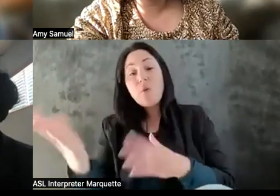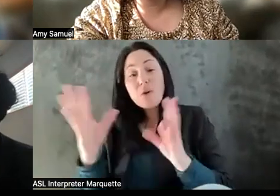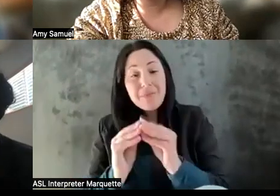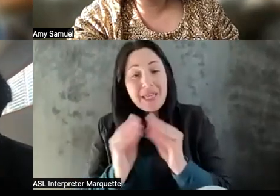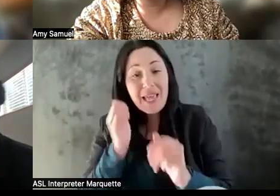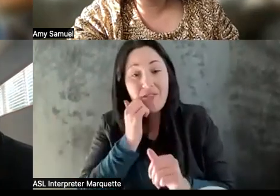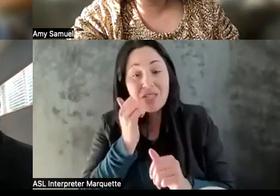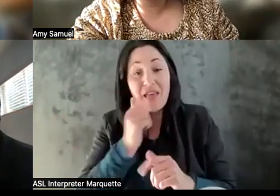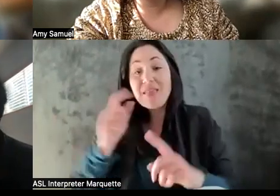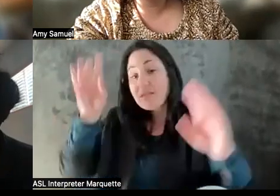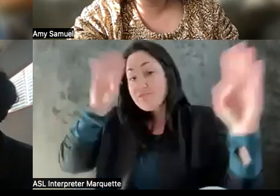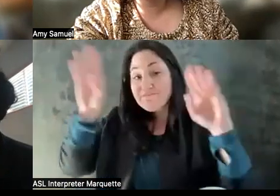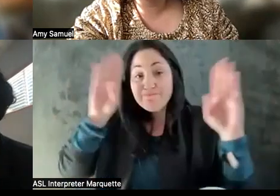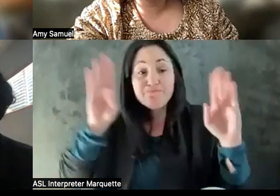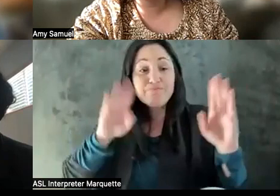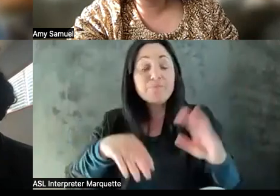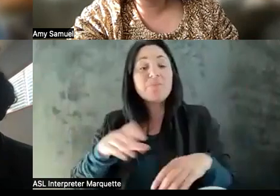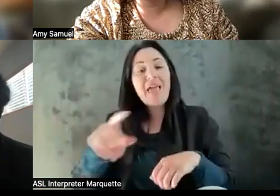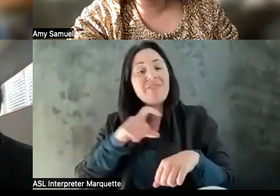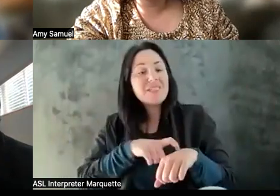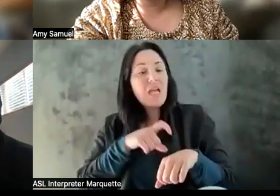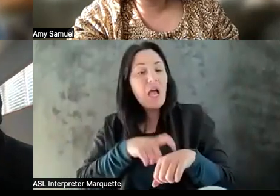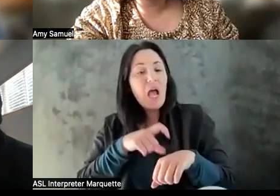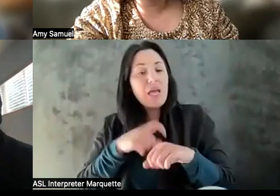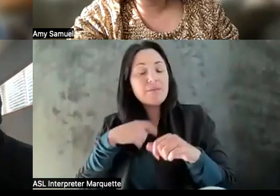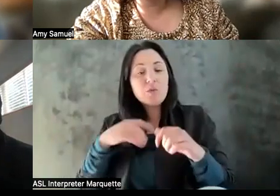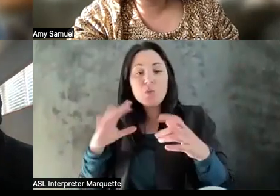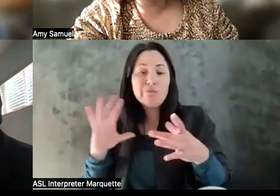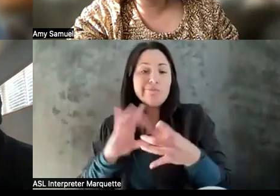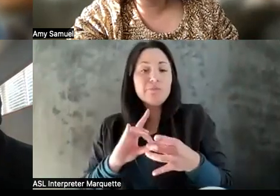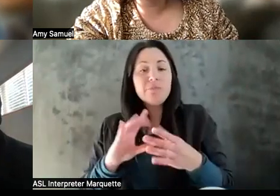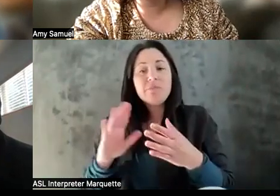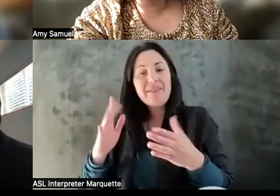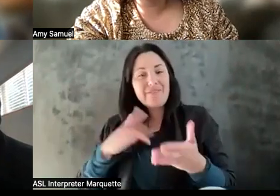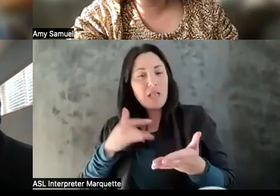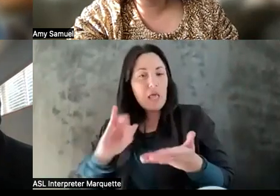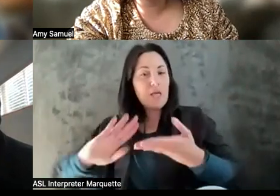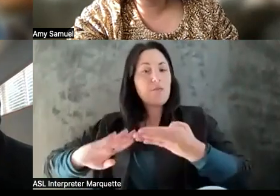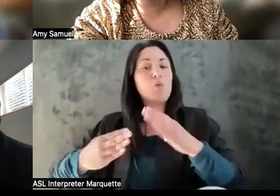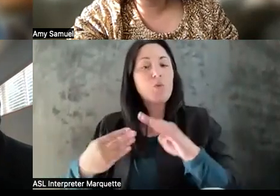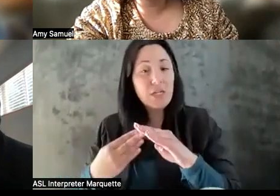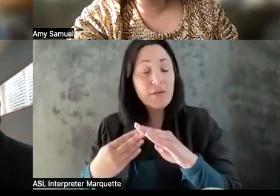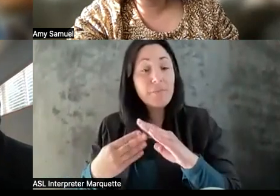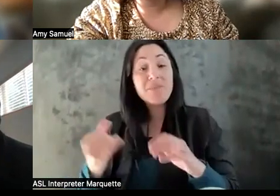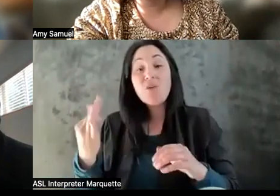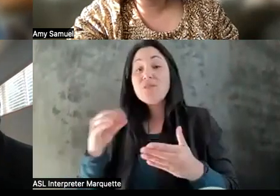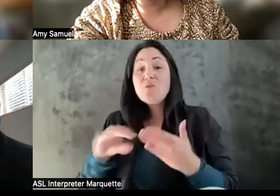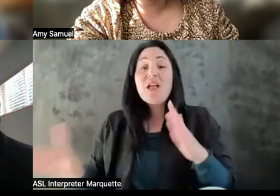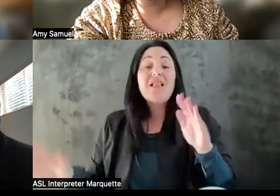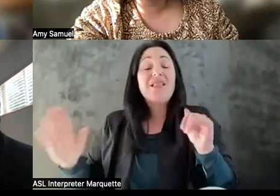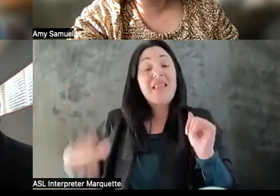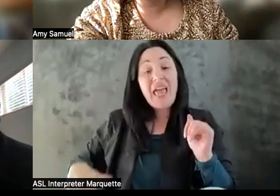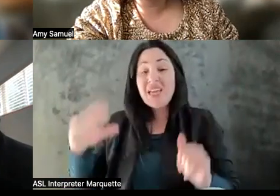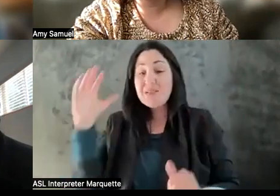they greet each other and they have a time to kind of just connect as a community. So students who are late miss